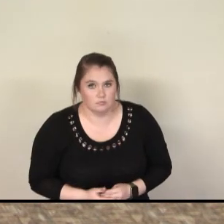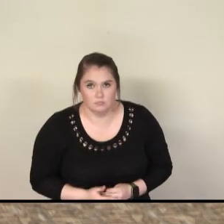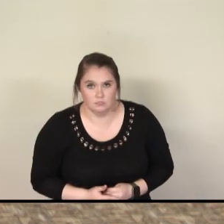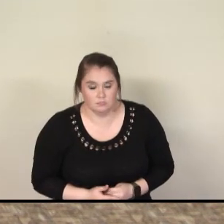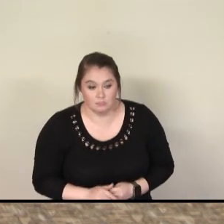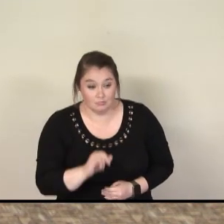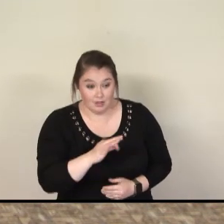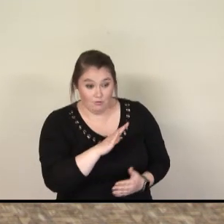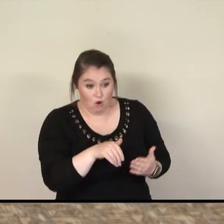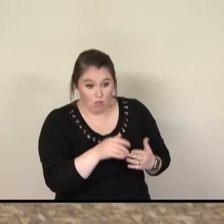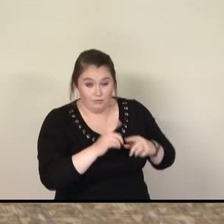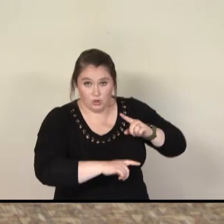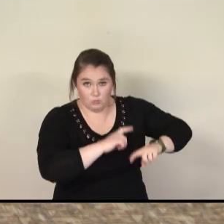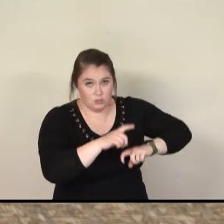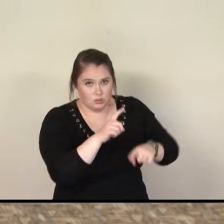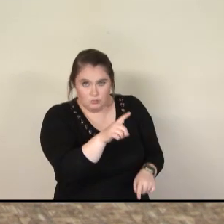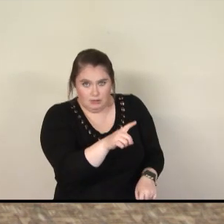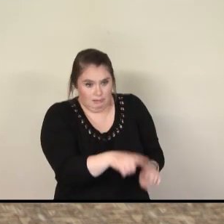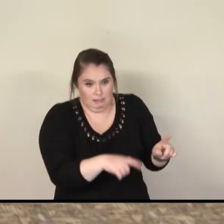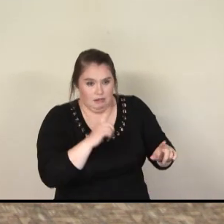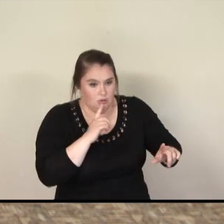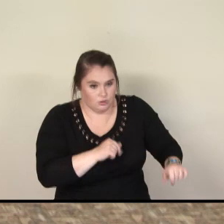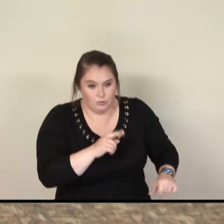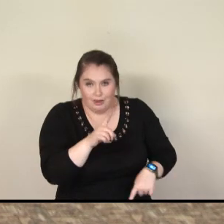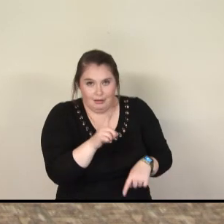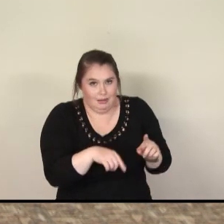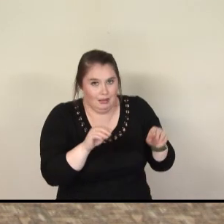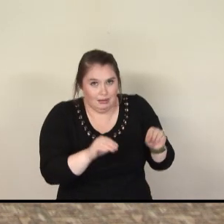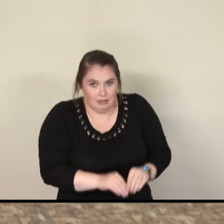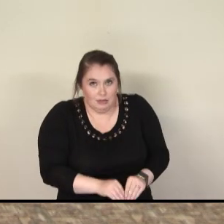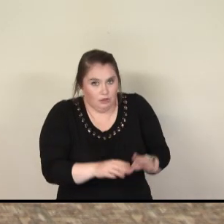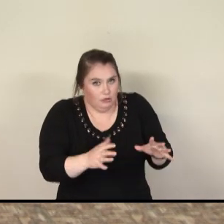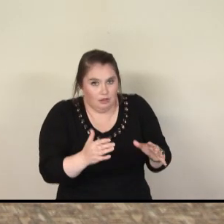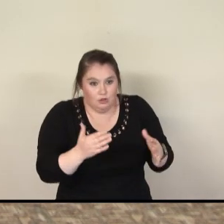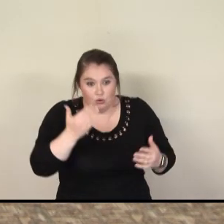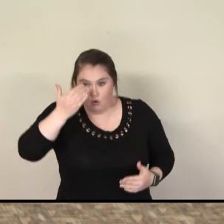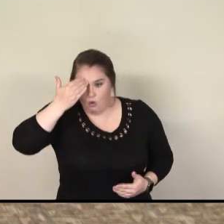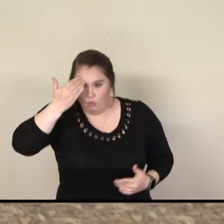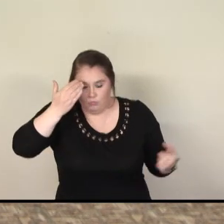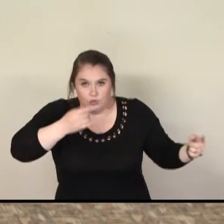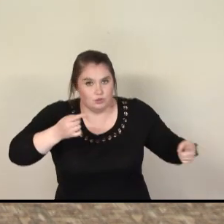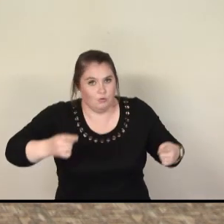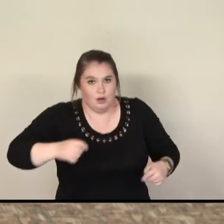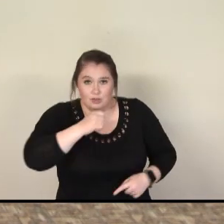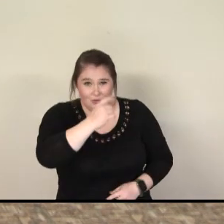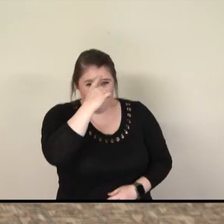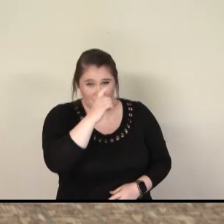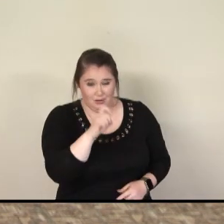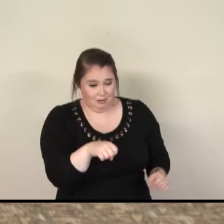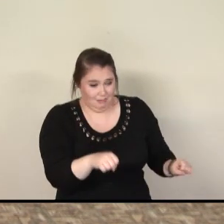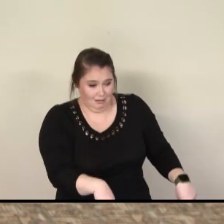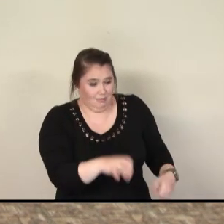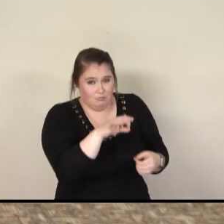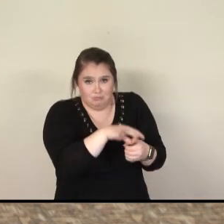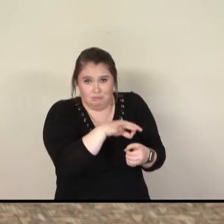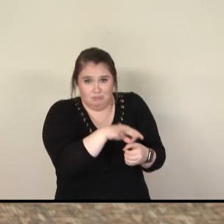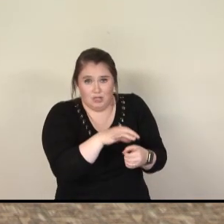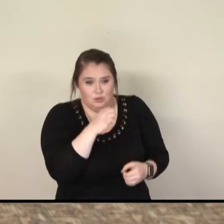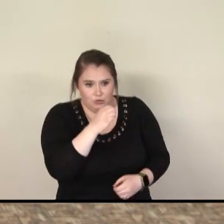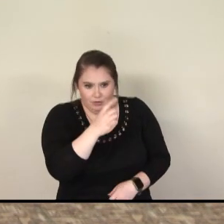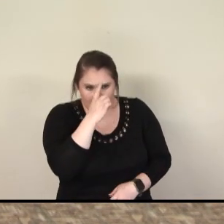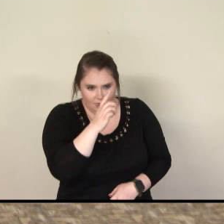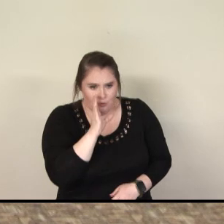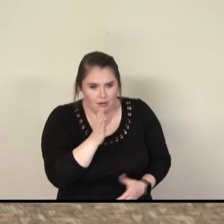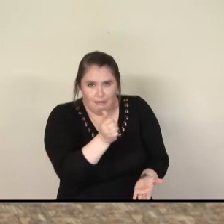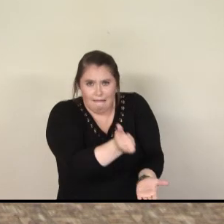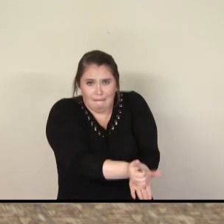get all of our questions answered and we can't be clear on the decision. I don't think it behooves the district at all